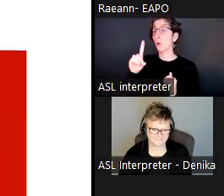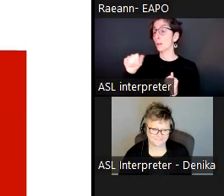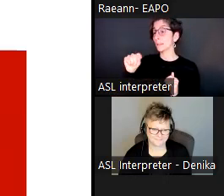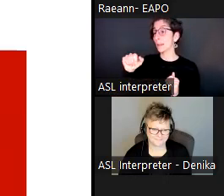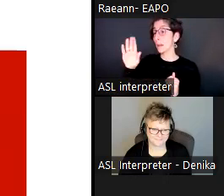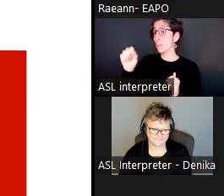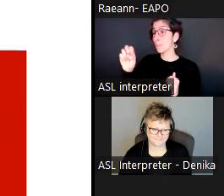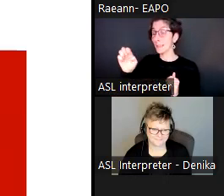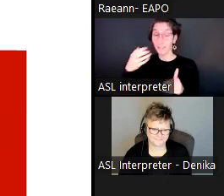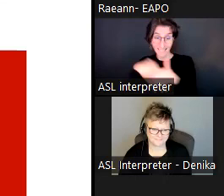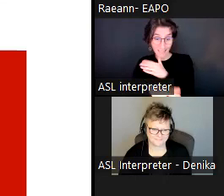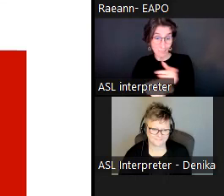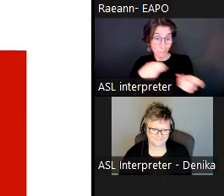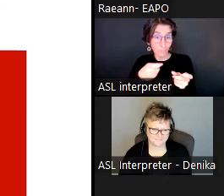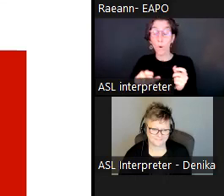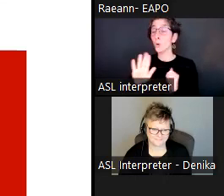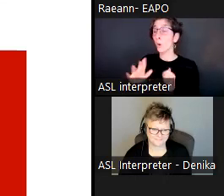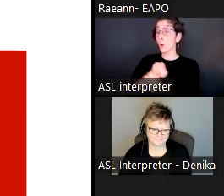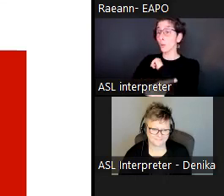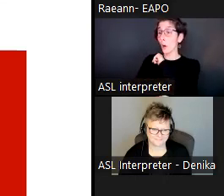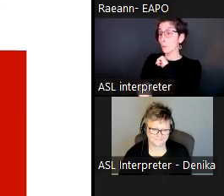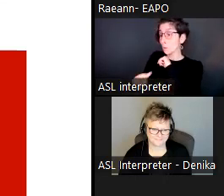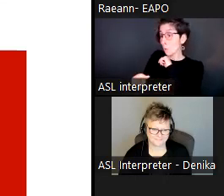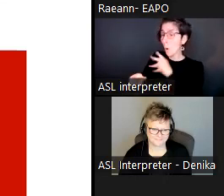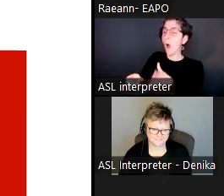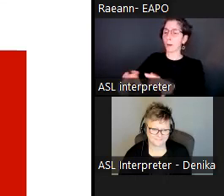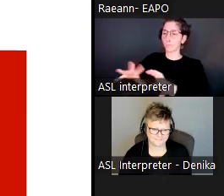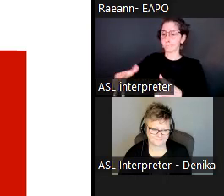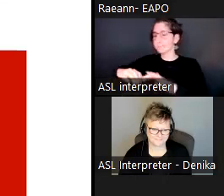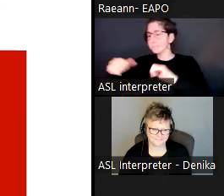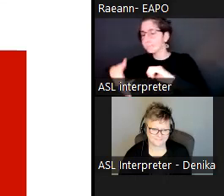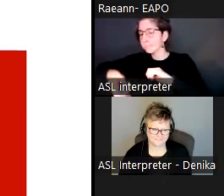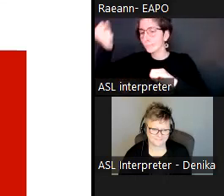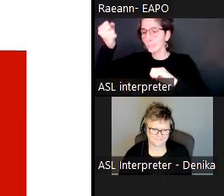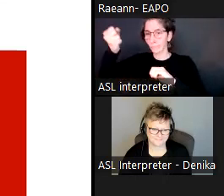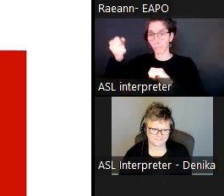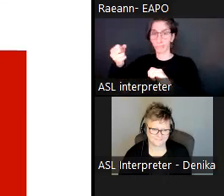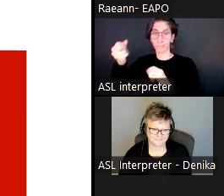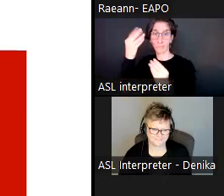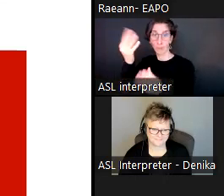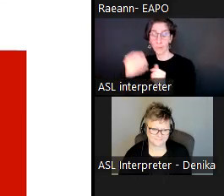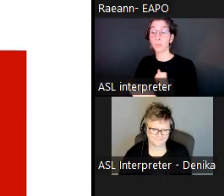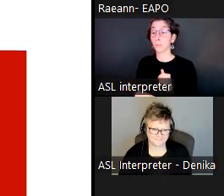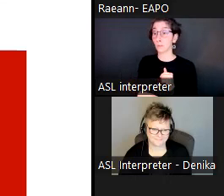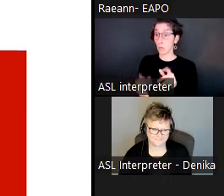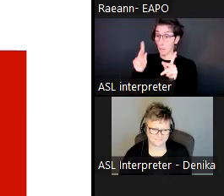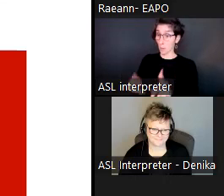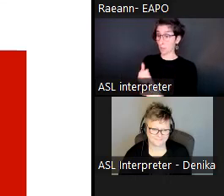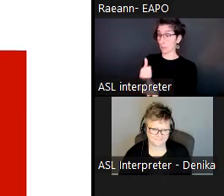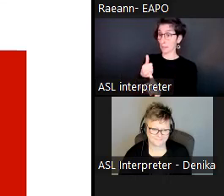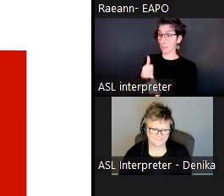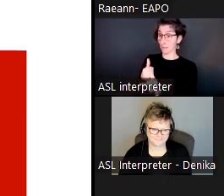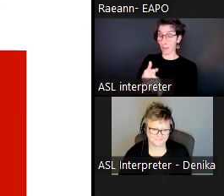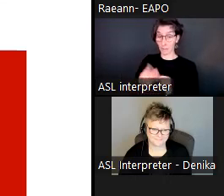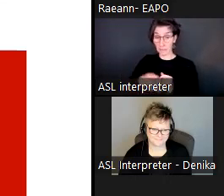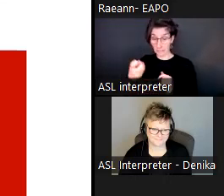your personal information. And when these fraudsters steal the personal information, they may not personally use it right